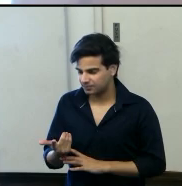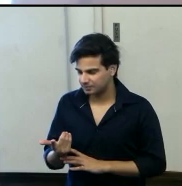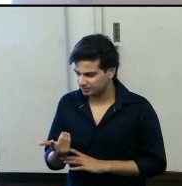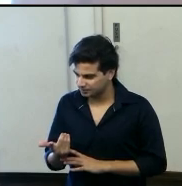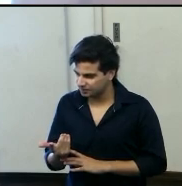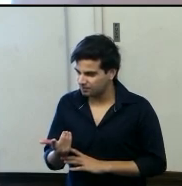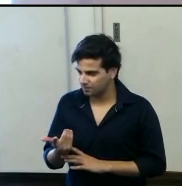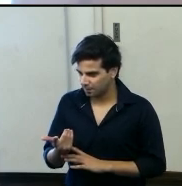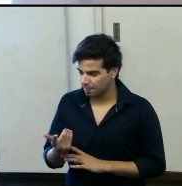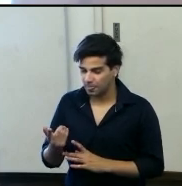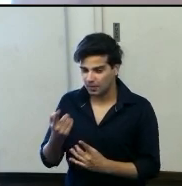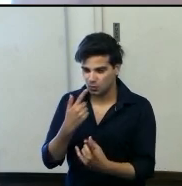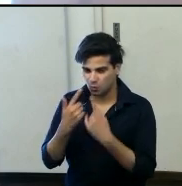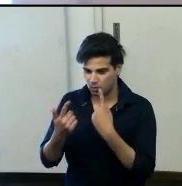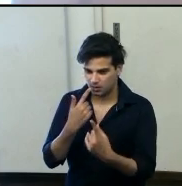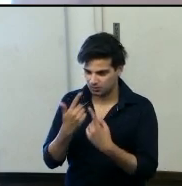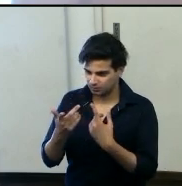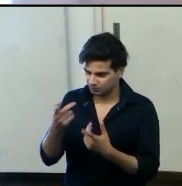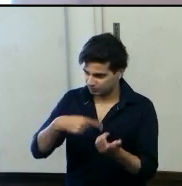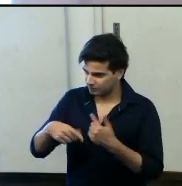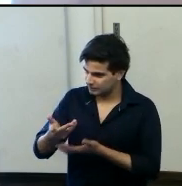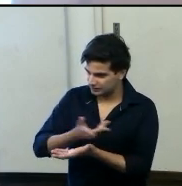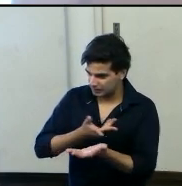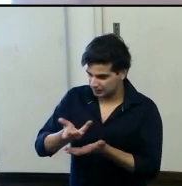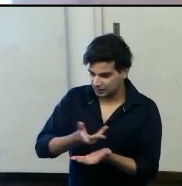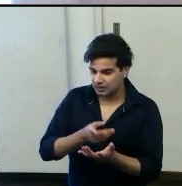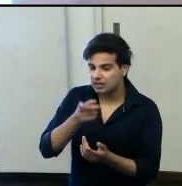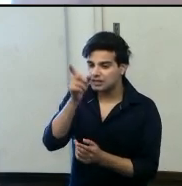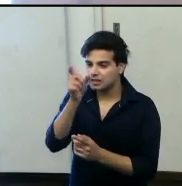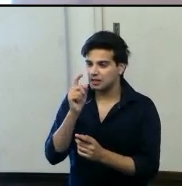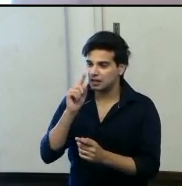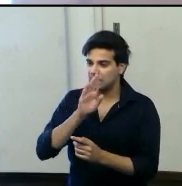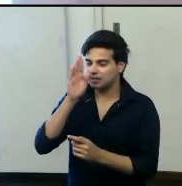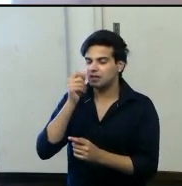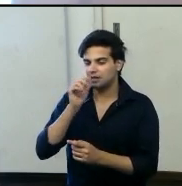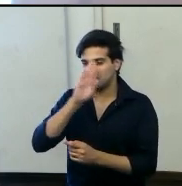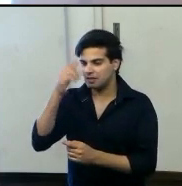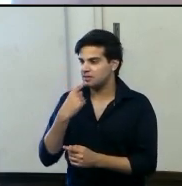while talking about this, Janna says,